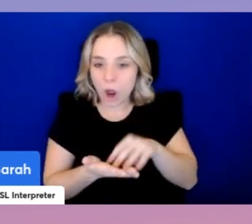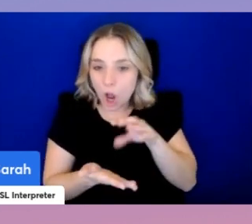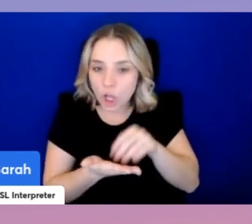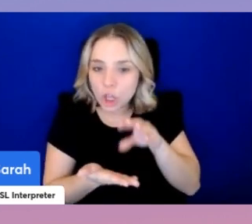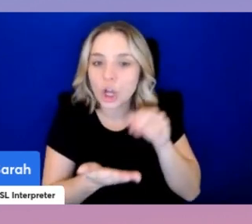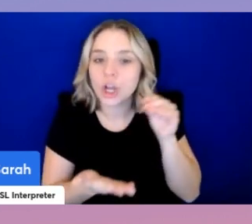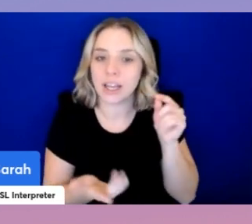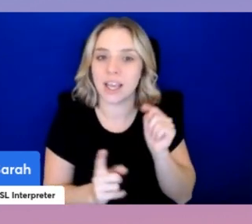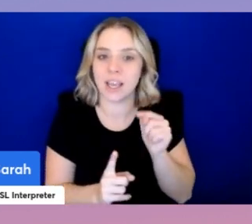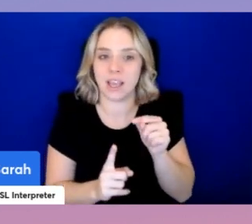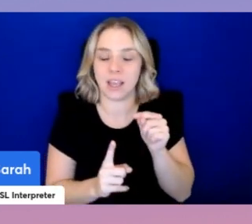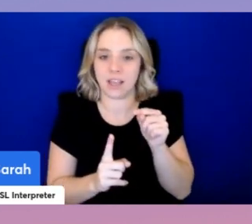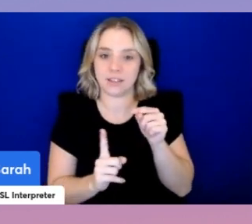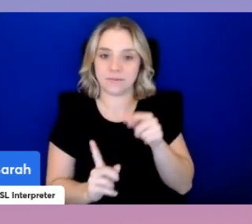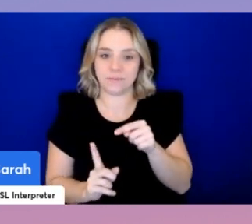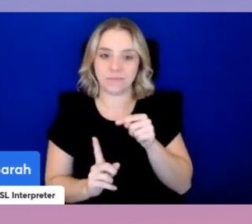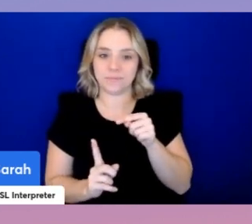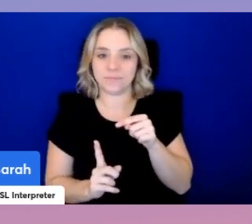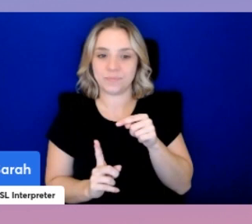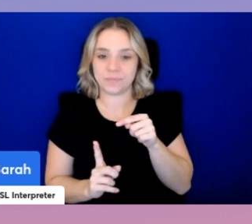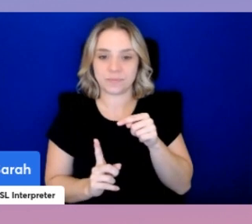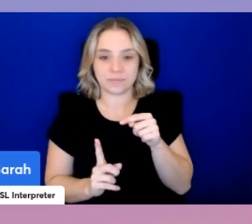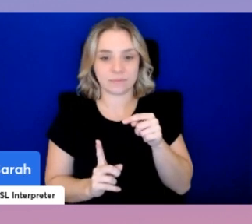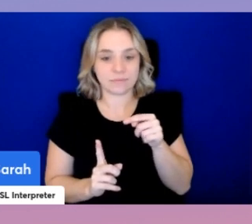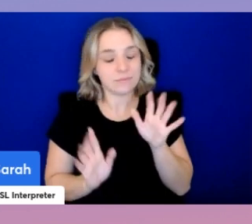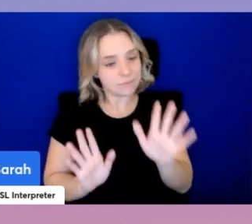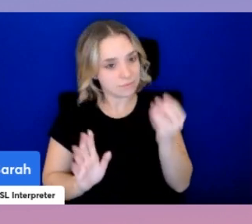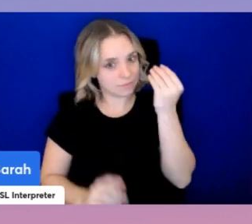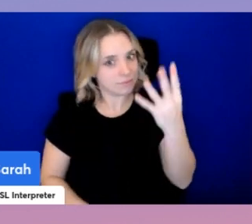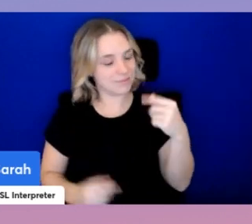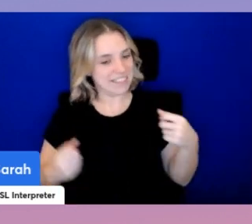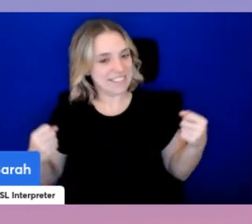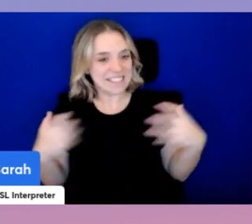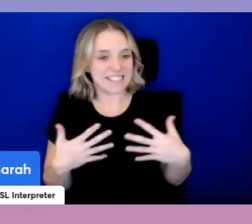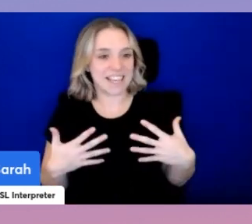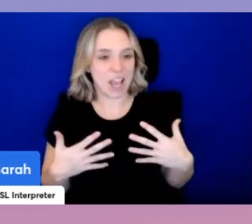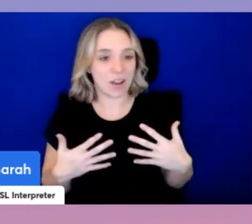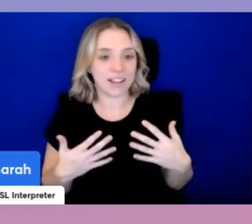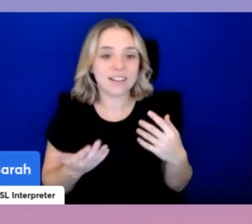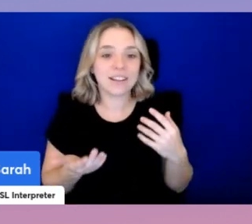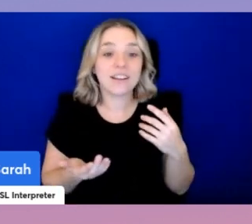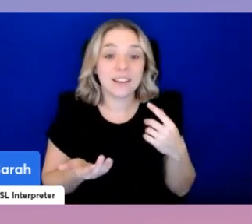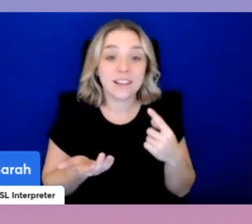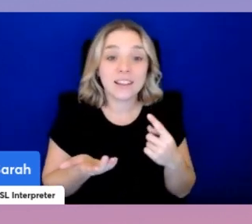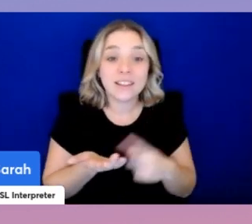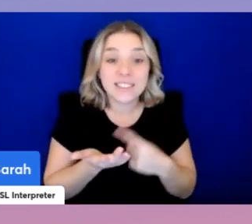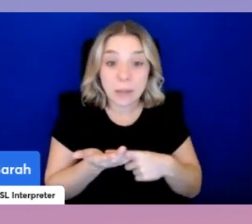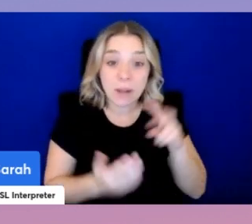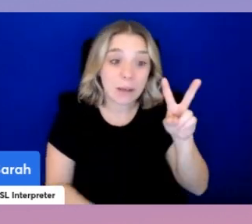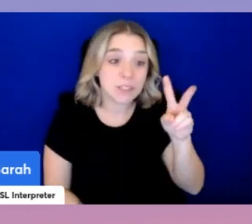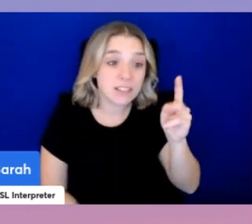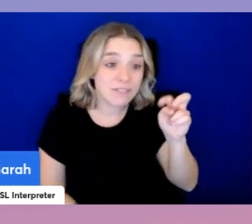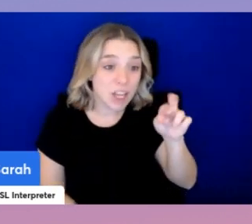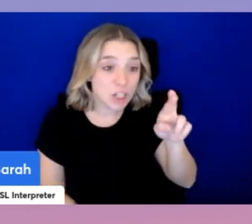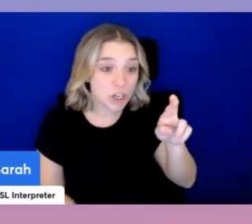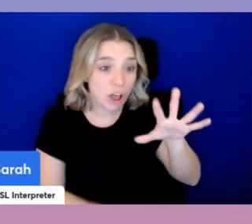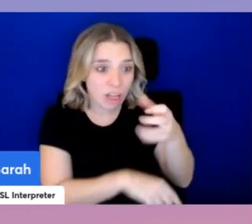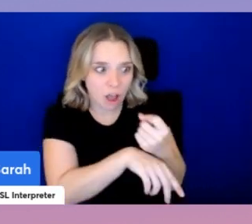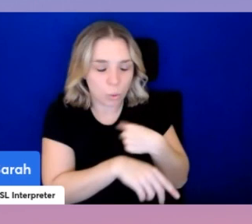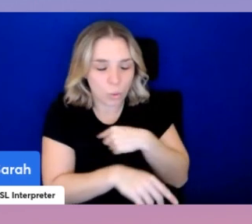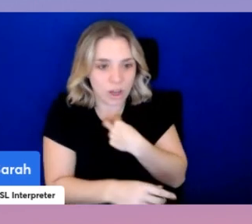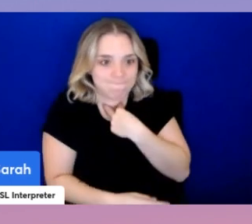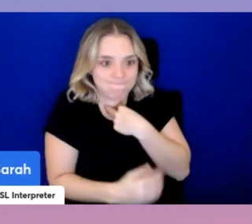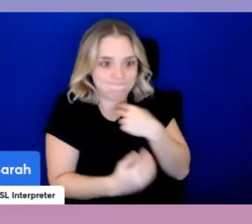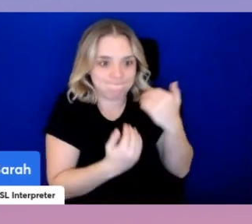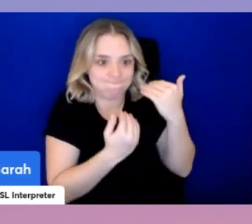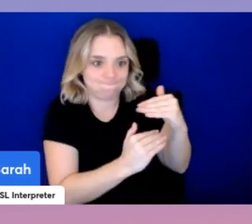lock. This is pretty scary because some of vendor lock, we are pretty locked by the monopolistic constraints.